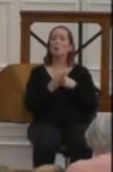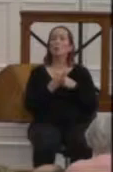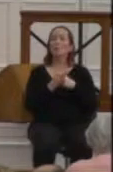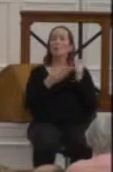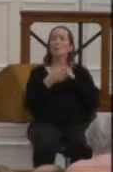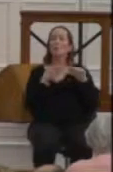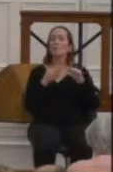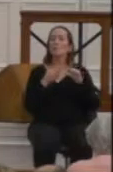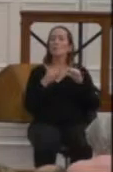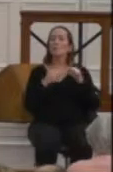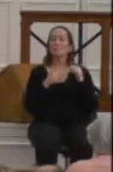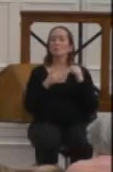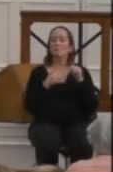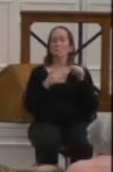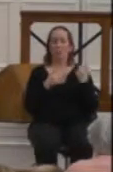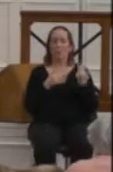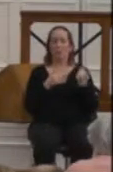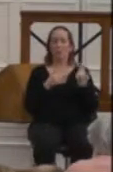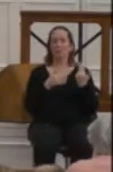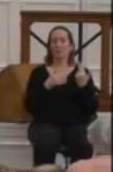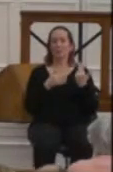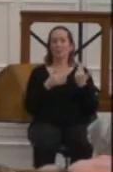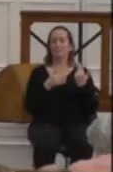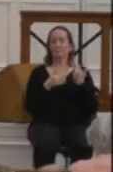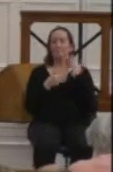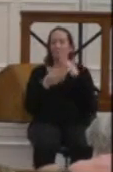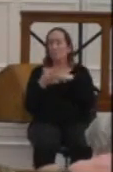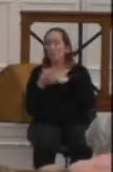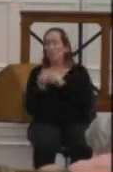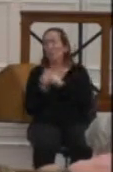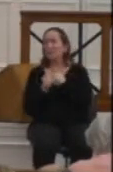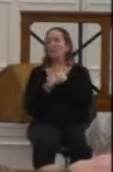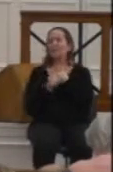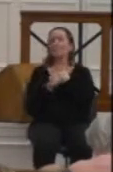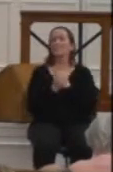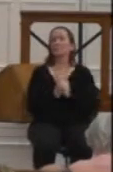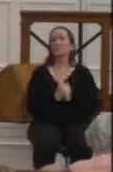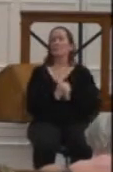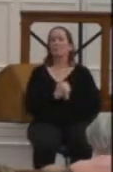13, if you'll follow along as I read.